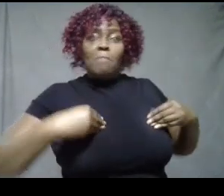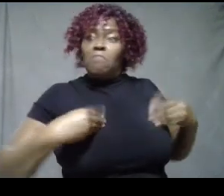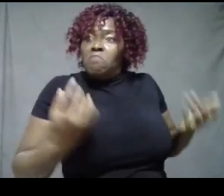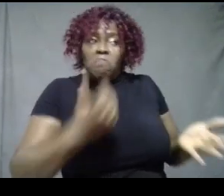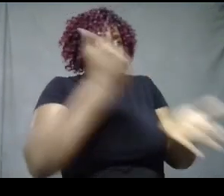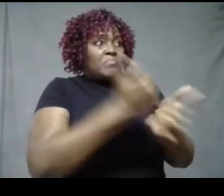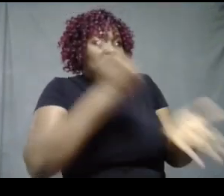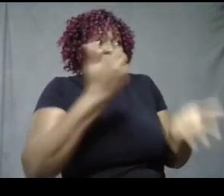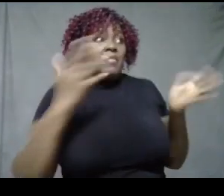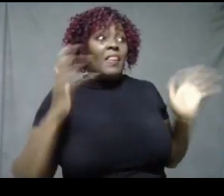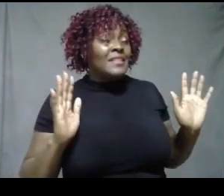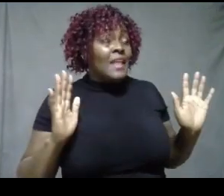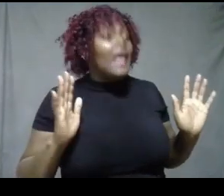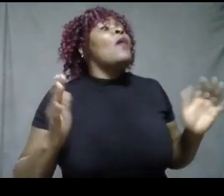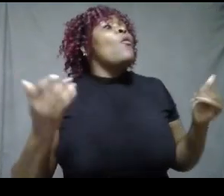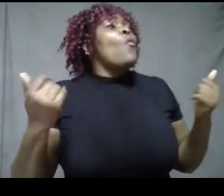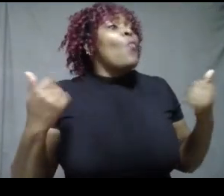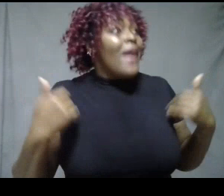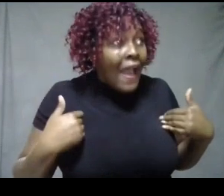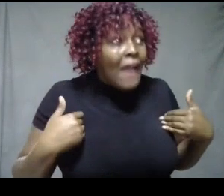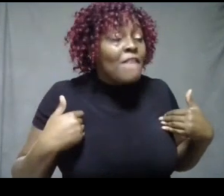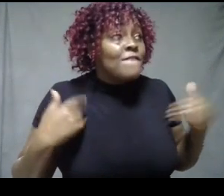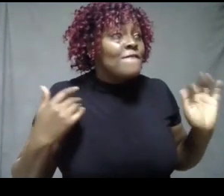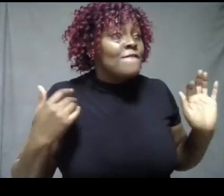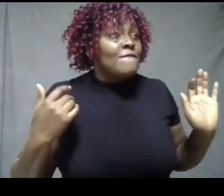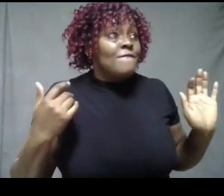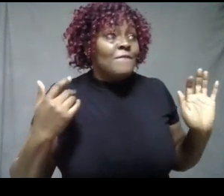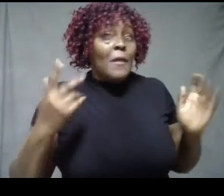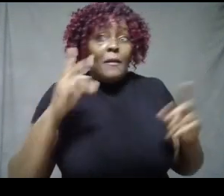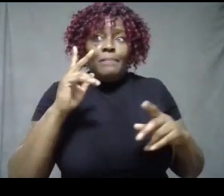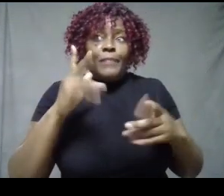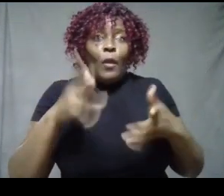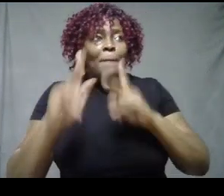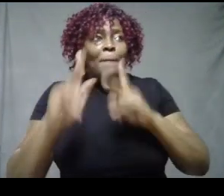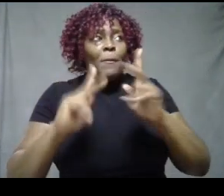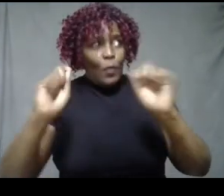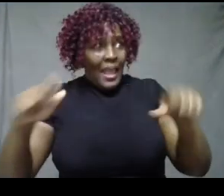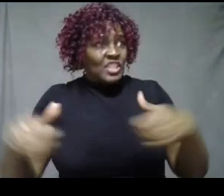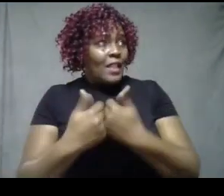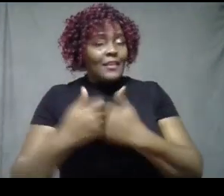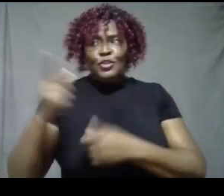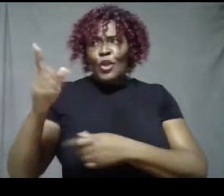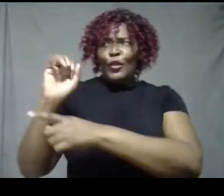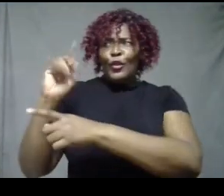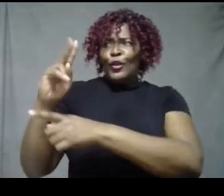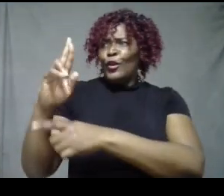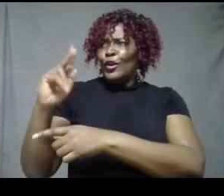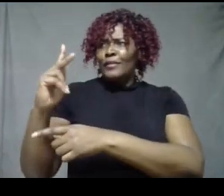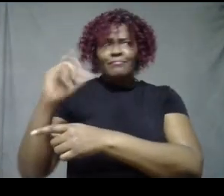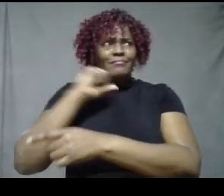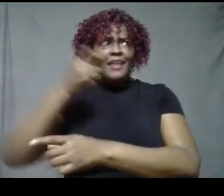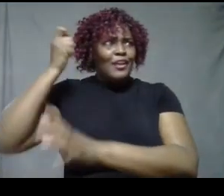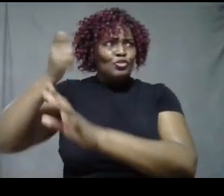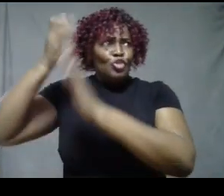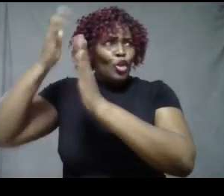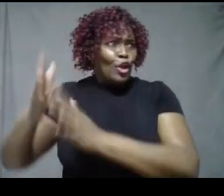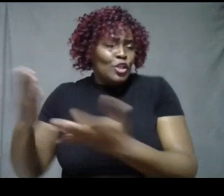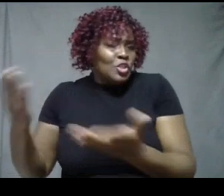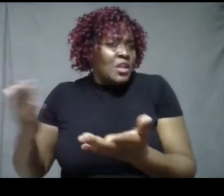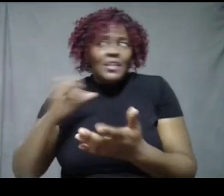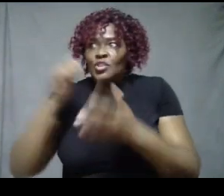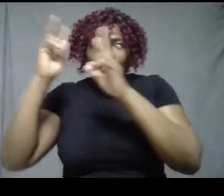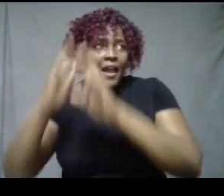is a way for folks to challenge that. You know, the clerk is not a judge. The clerk does not investigate. The clerk doesn't take